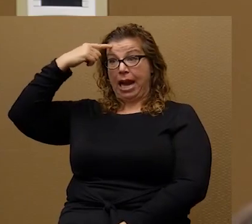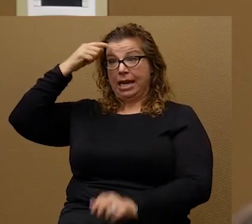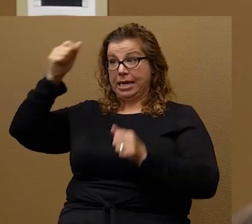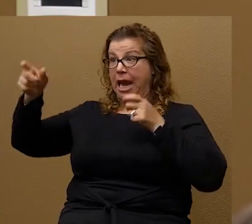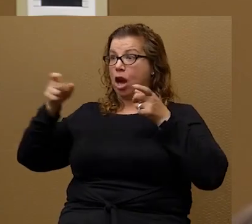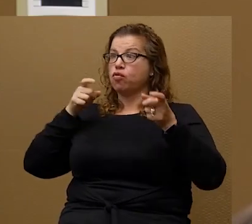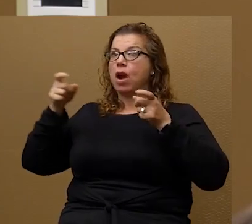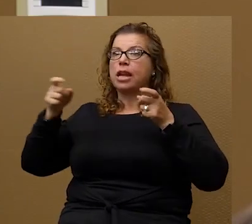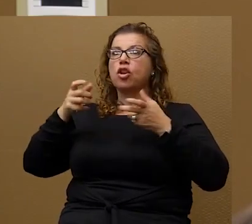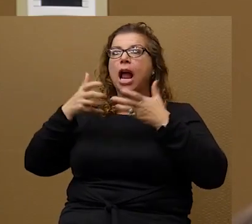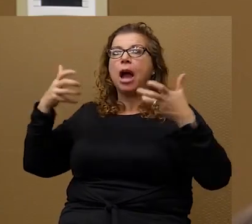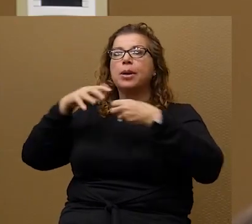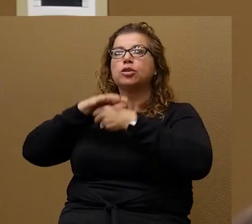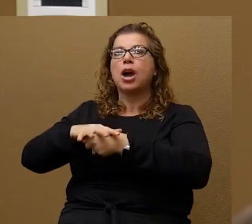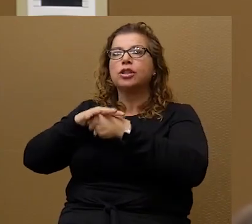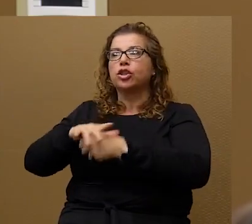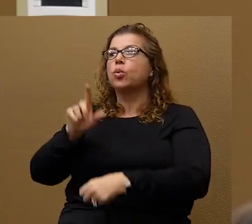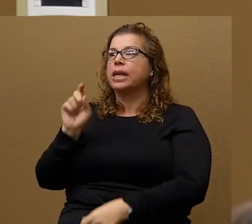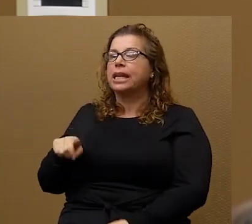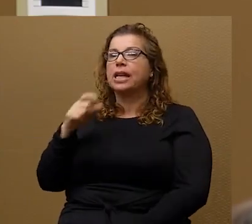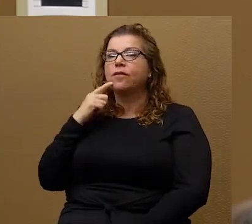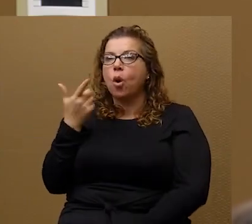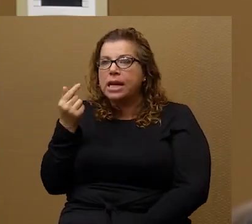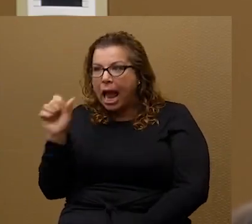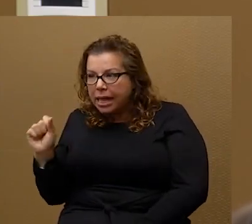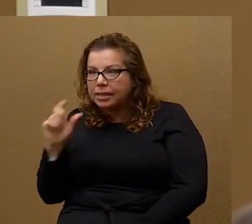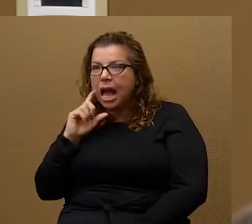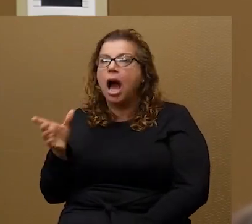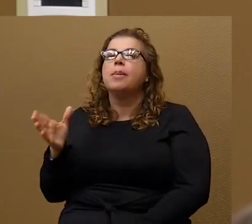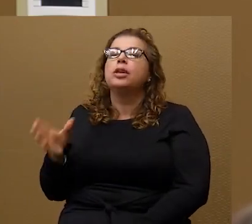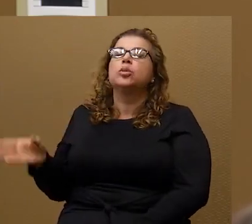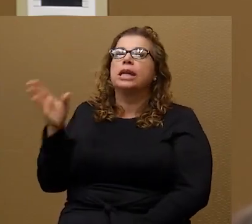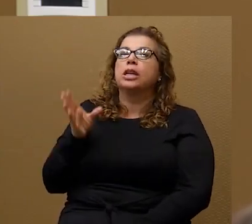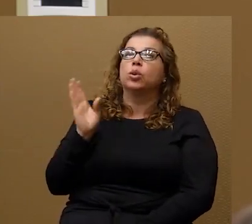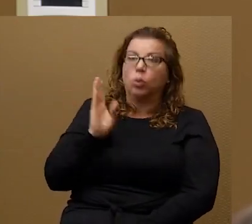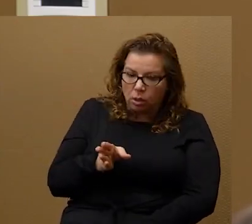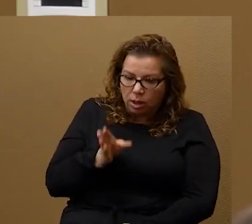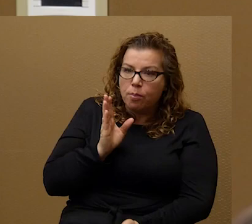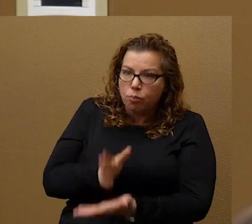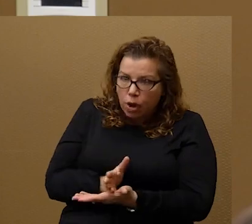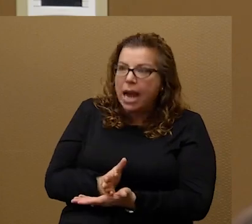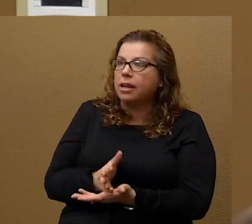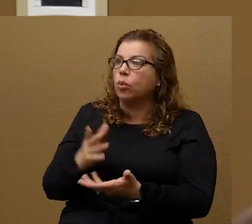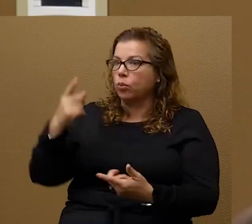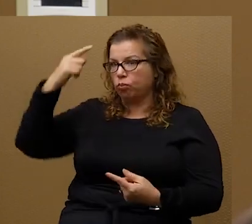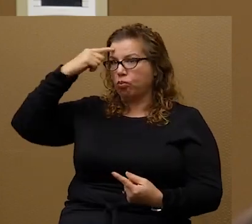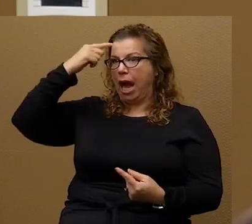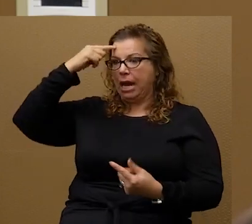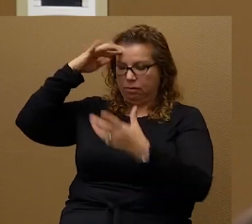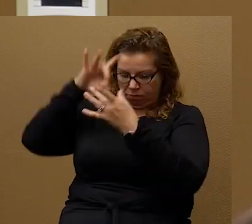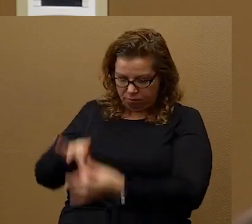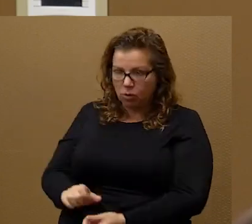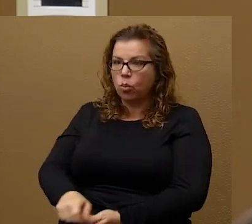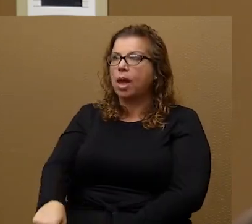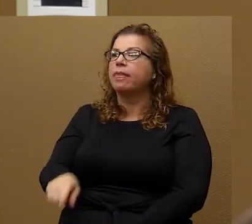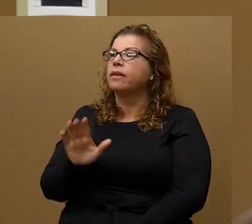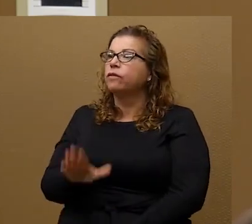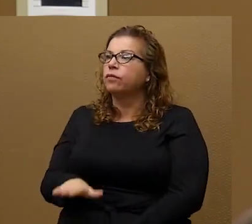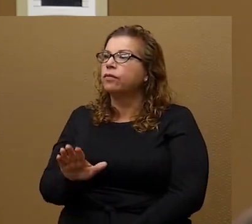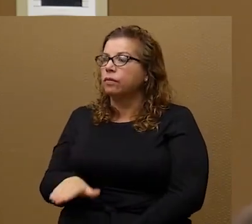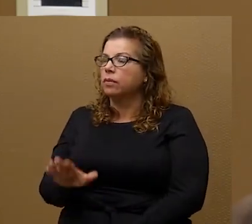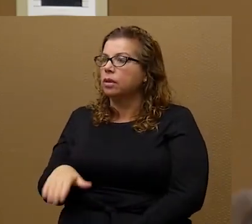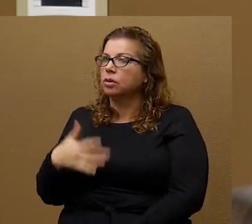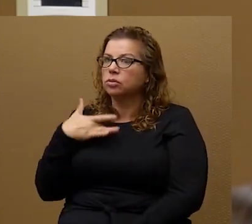much to push on the gas, how much to push on the brake to drive. Some of these kids